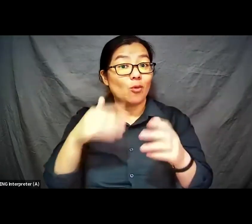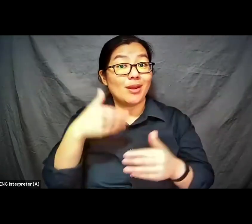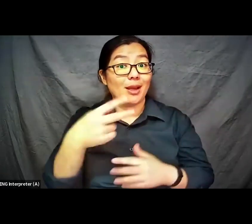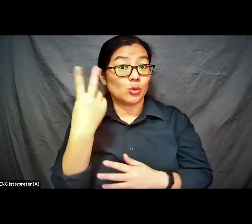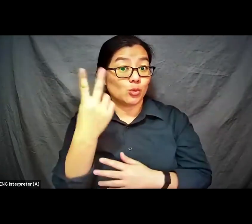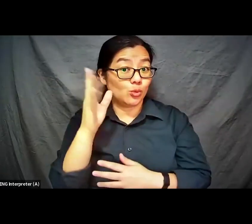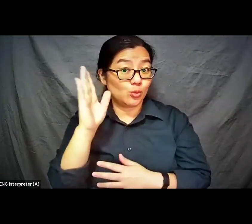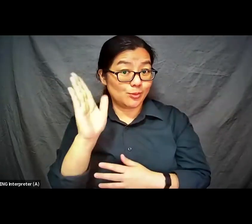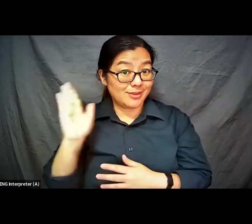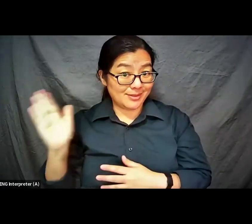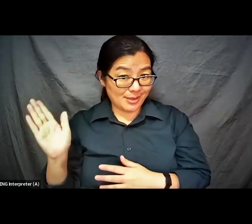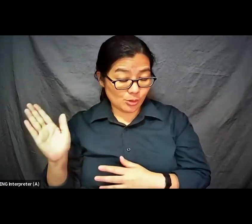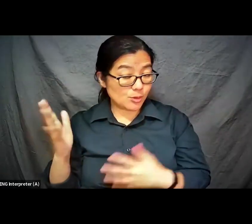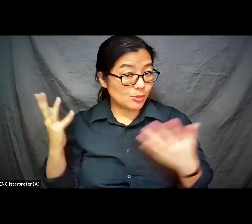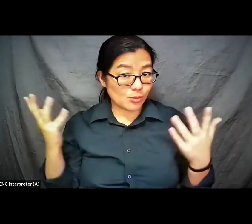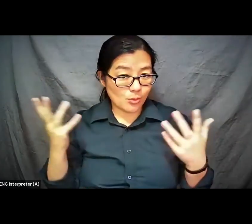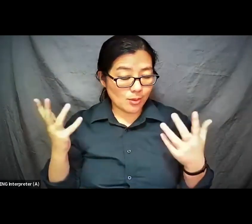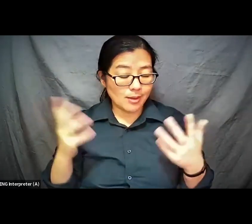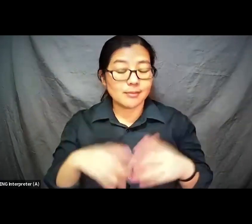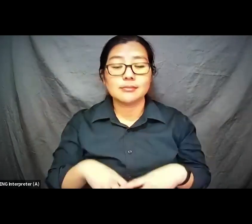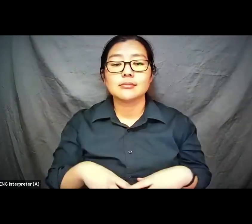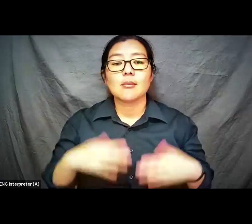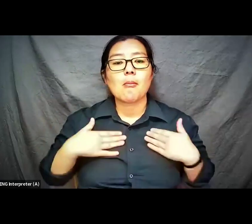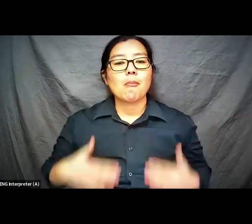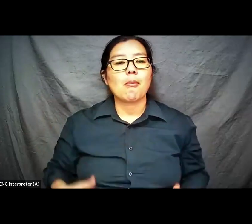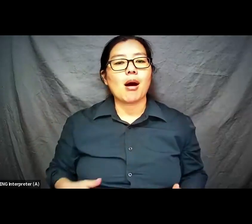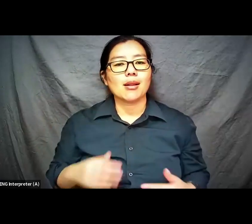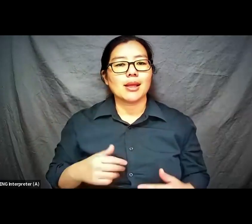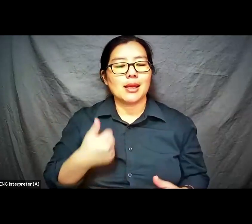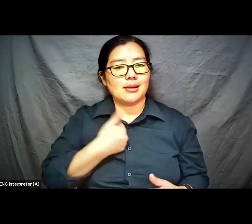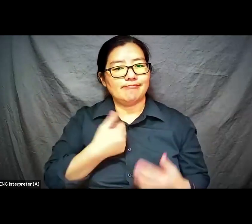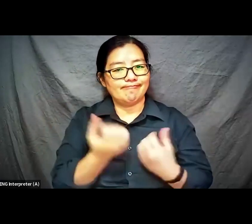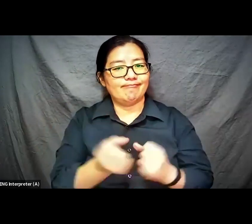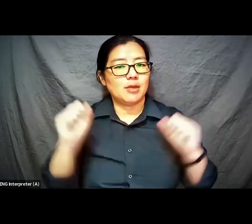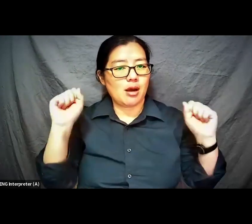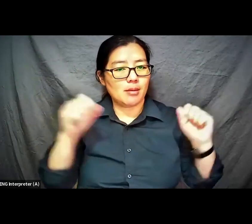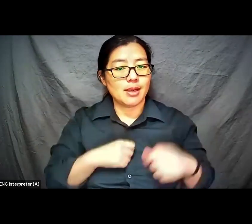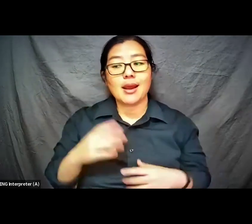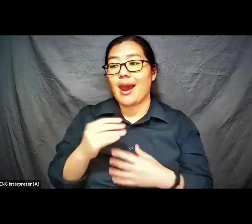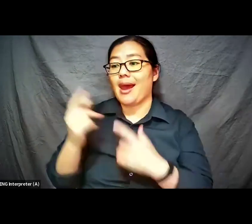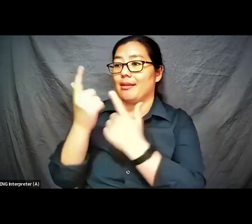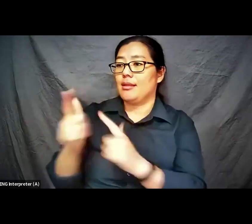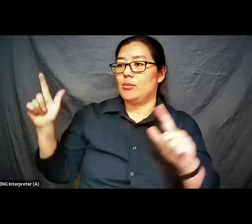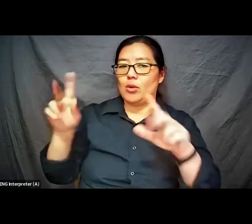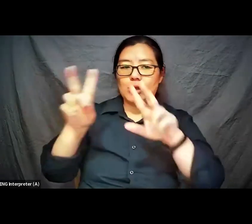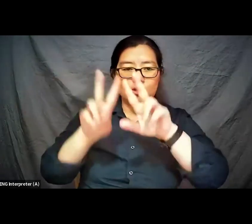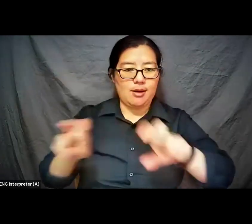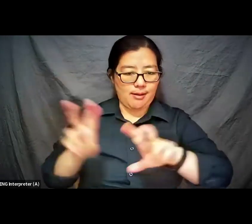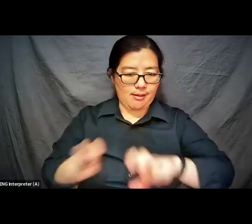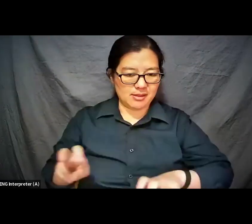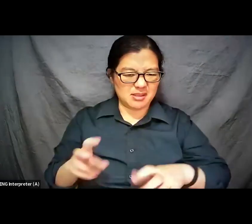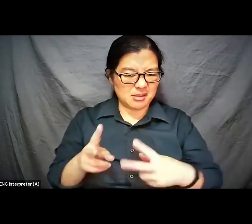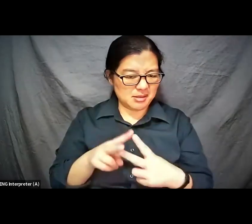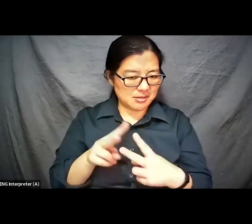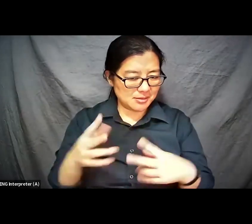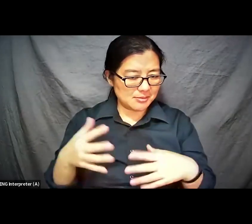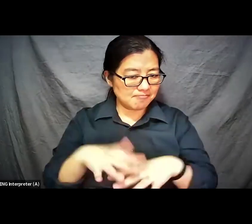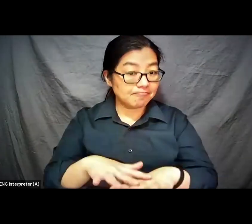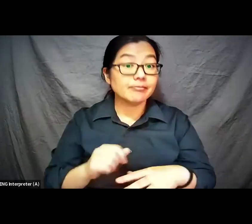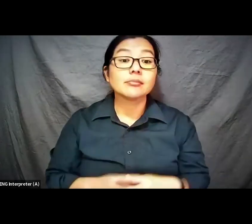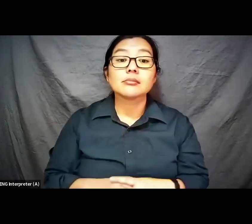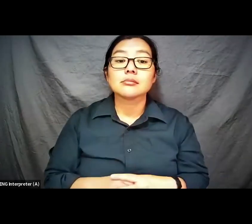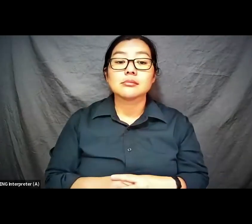I've never even felt called to make a zine, and now I'm like, I don't know, maybe I'll think about it. So